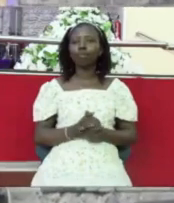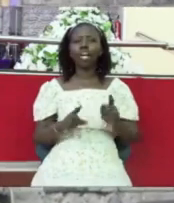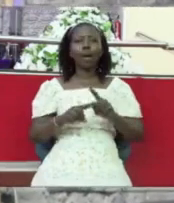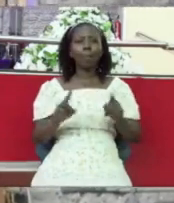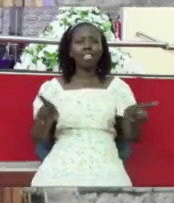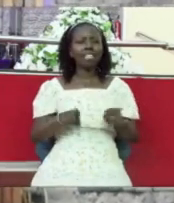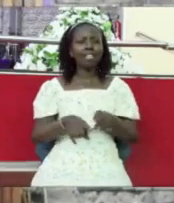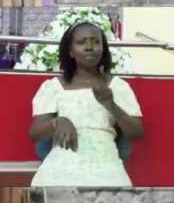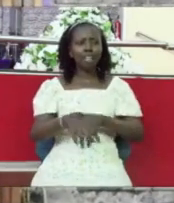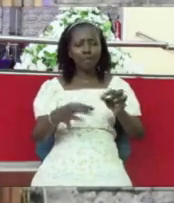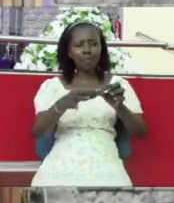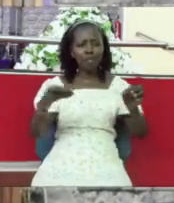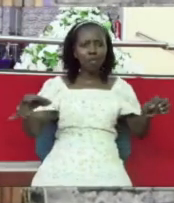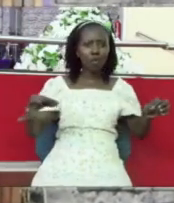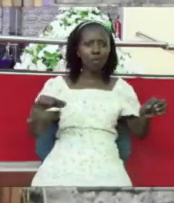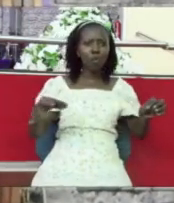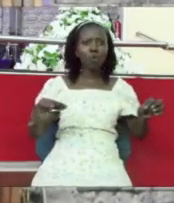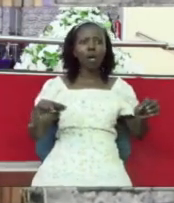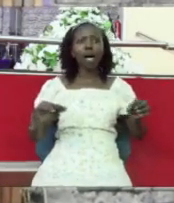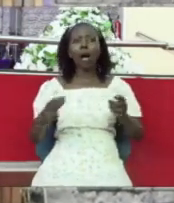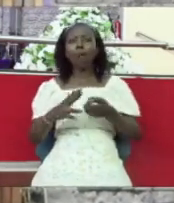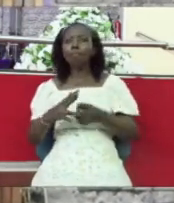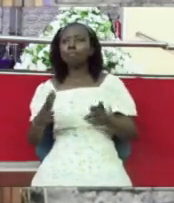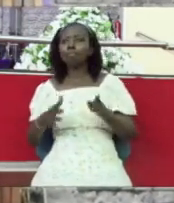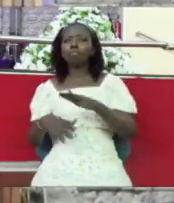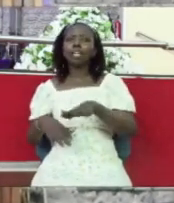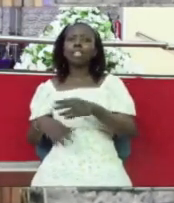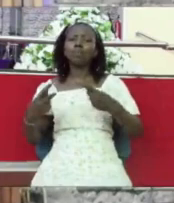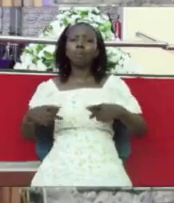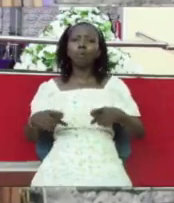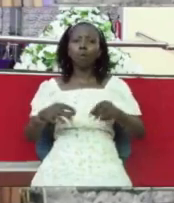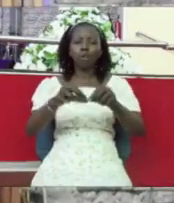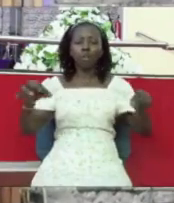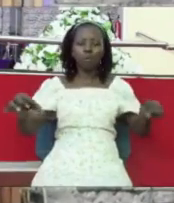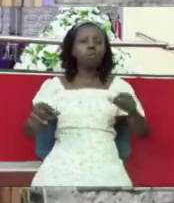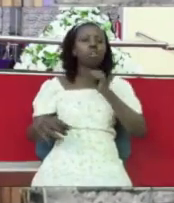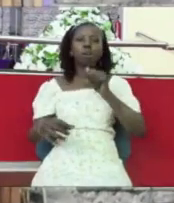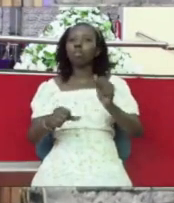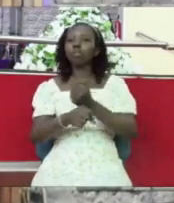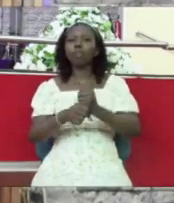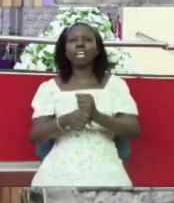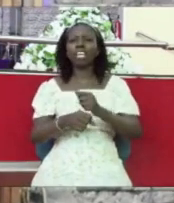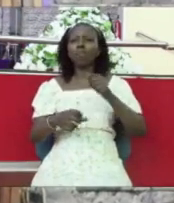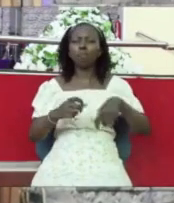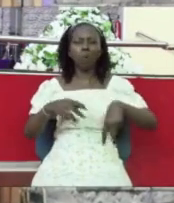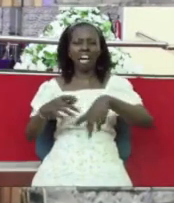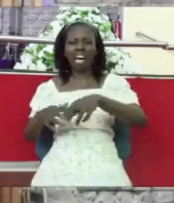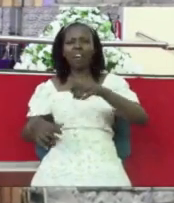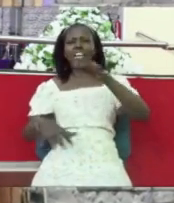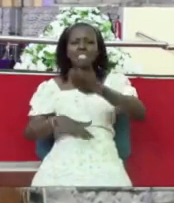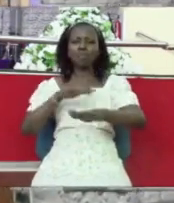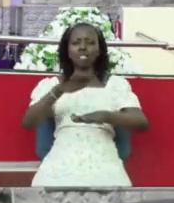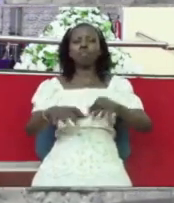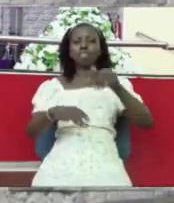the queuing, it would get to a place where the queue would just disappear suddenly, and then people are rushing into the vehicle. And they would step on each other as you get into the vehicle.